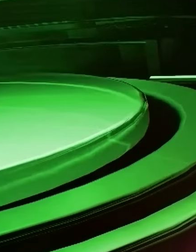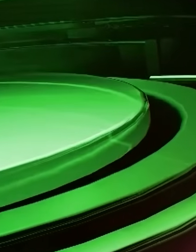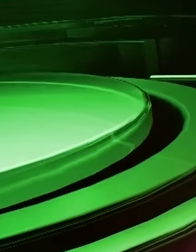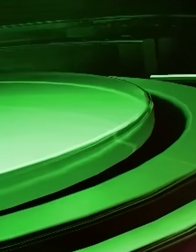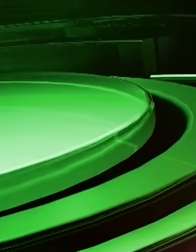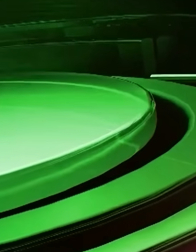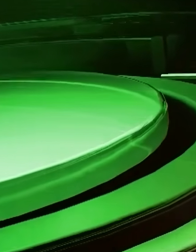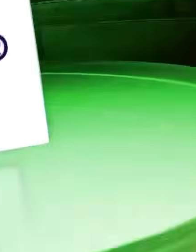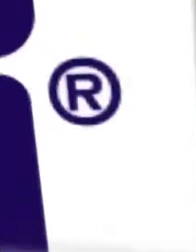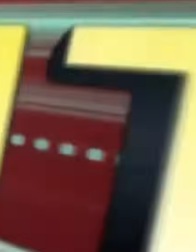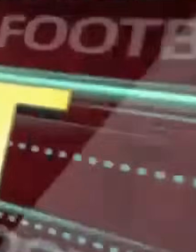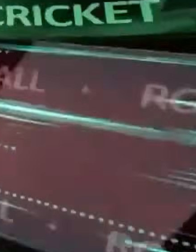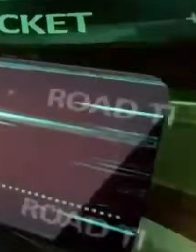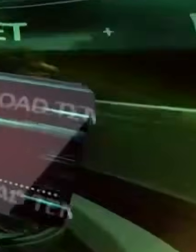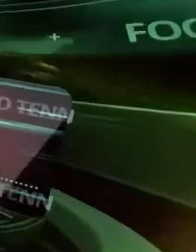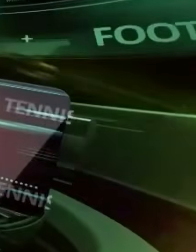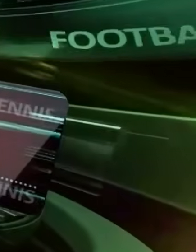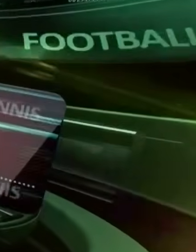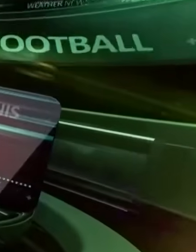first, Dasani after.